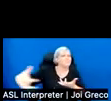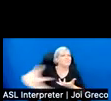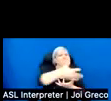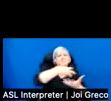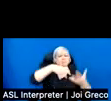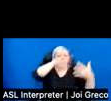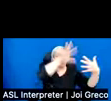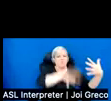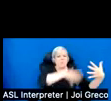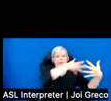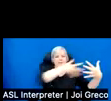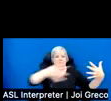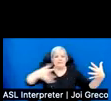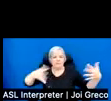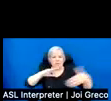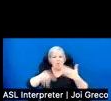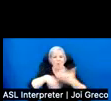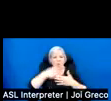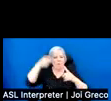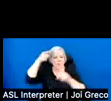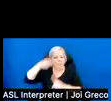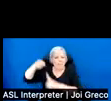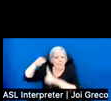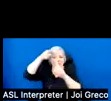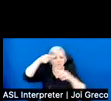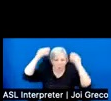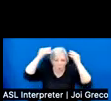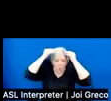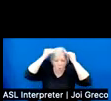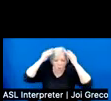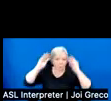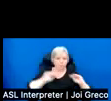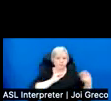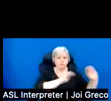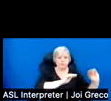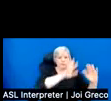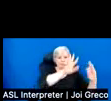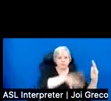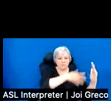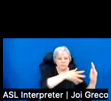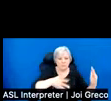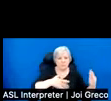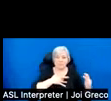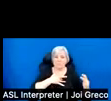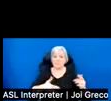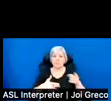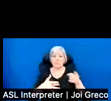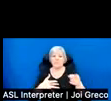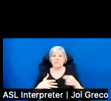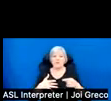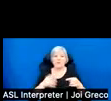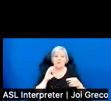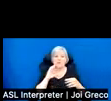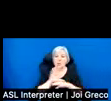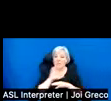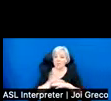graphical format. And so this is what we're actually seeing here. And so this step often includes computer algorithms, or as